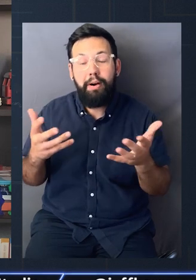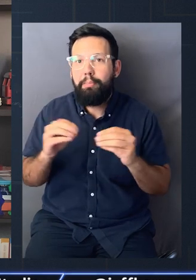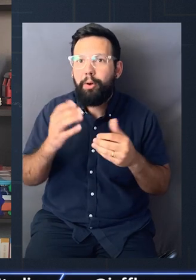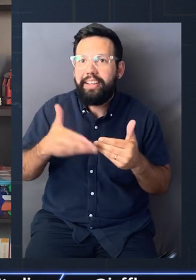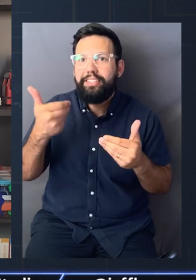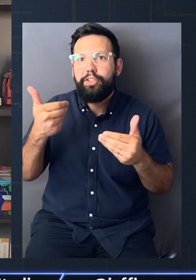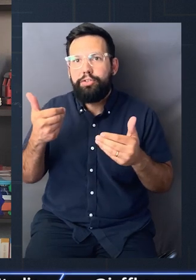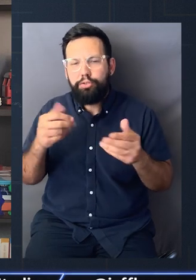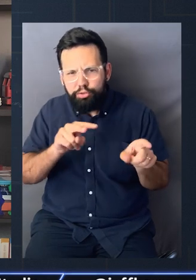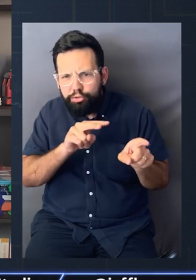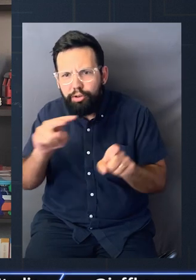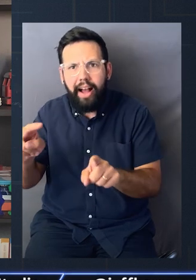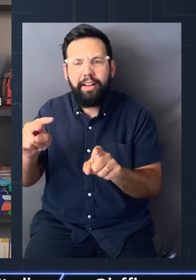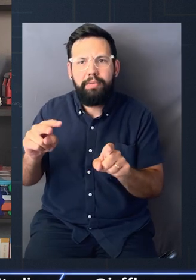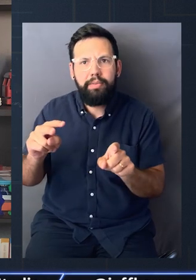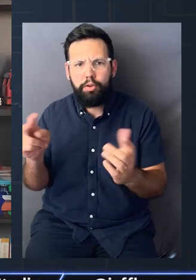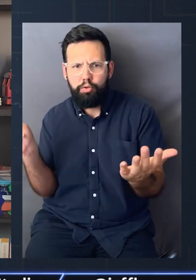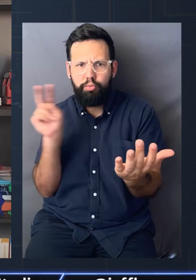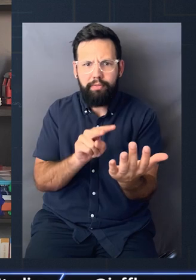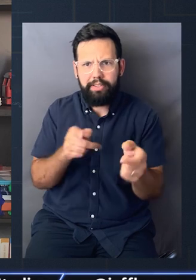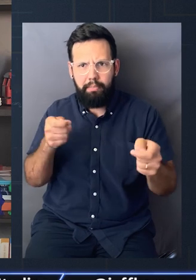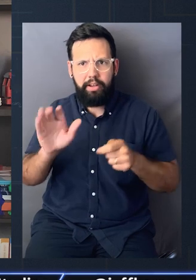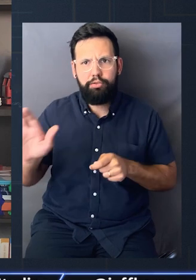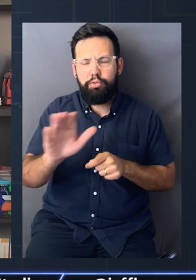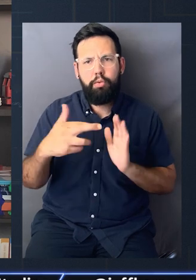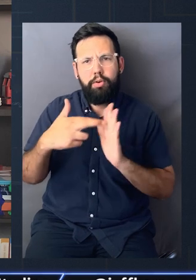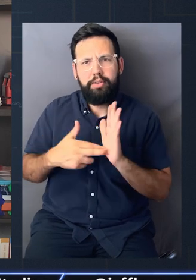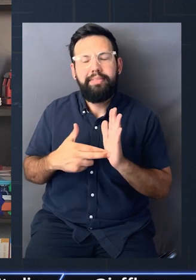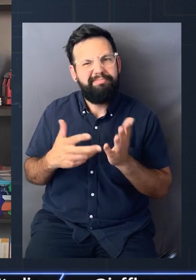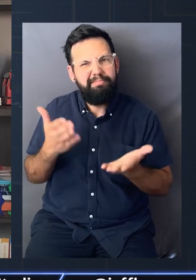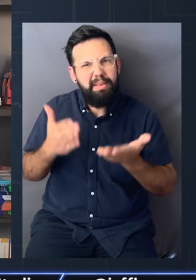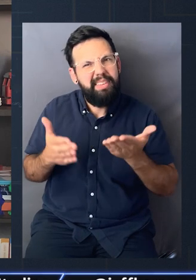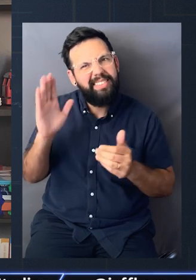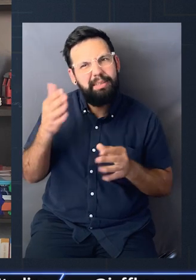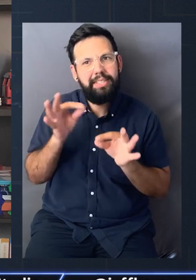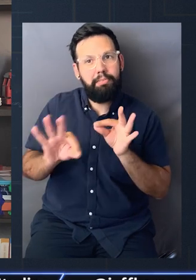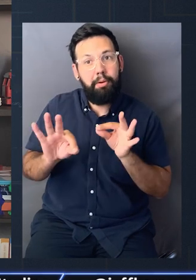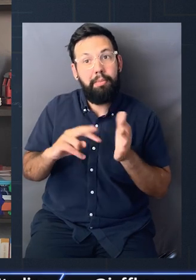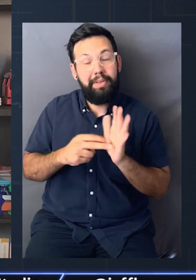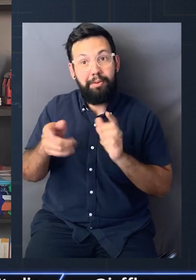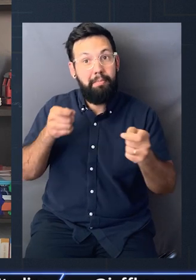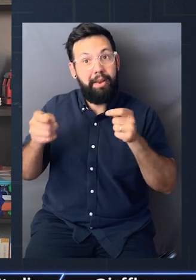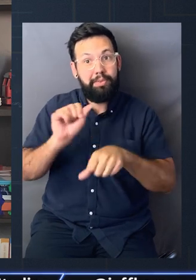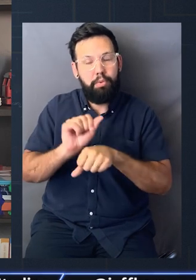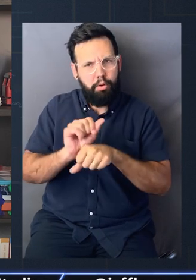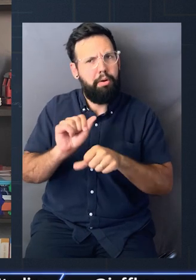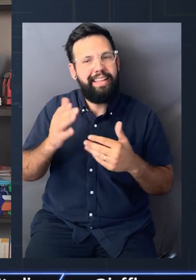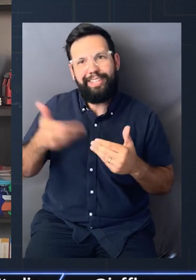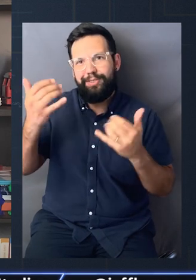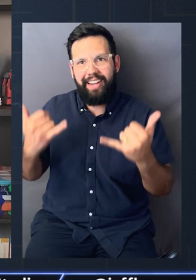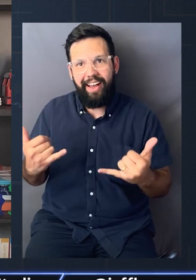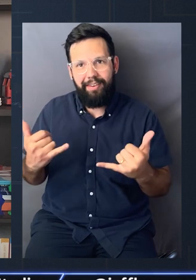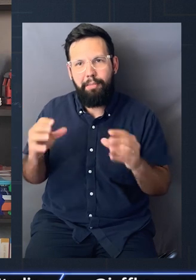easier for you to track, reference, and manage all of your rules. This probably seems really simple, but I think it's going to make your management job a whole